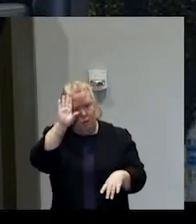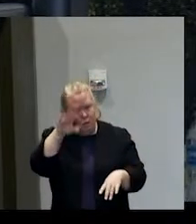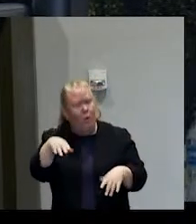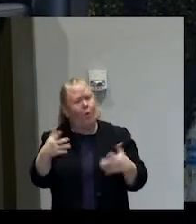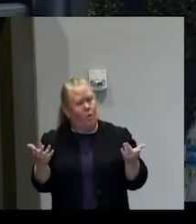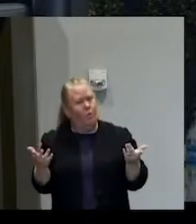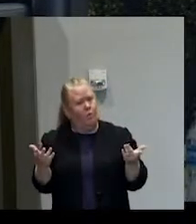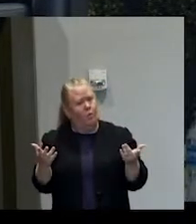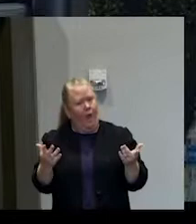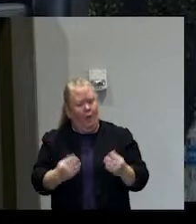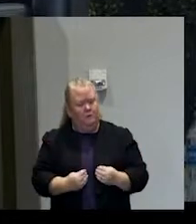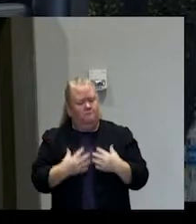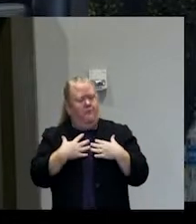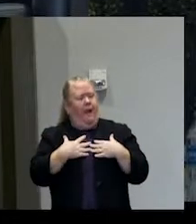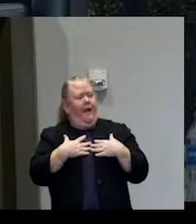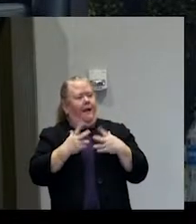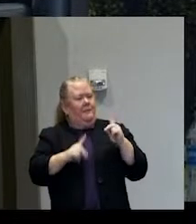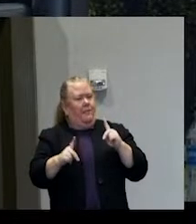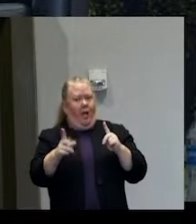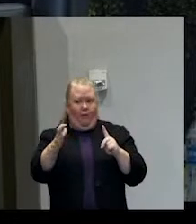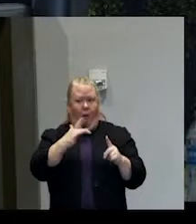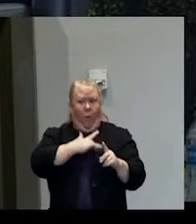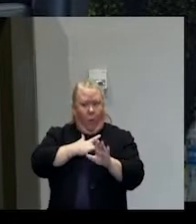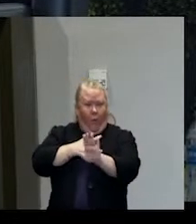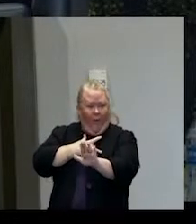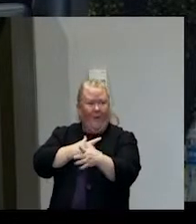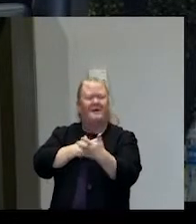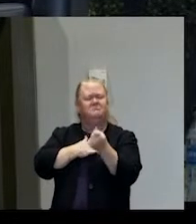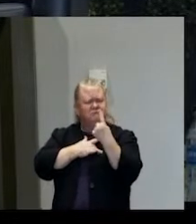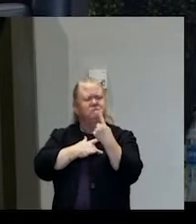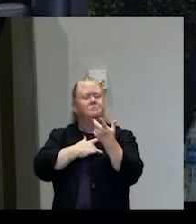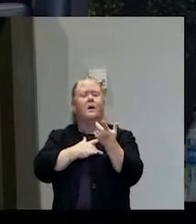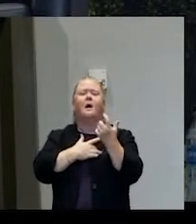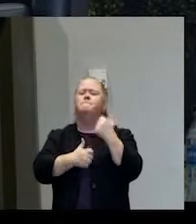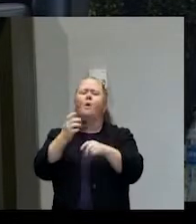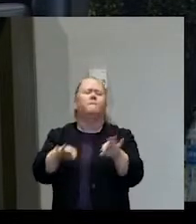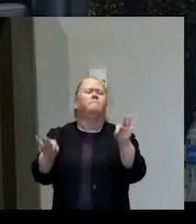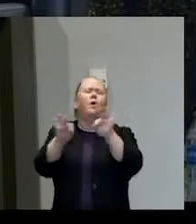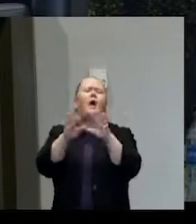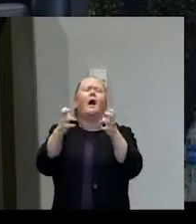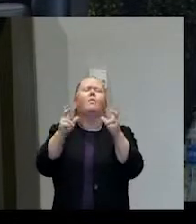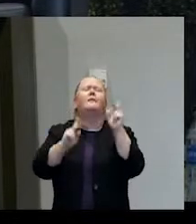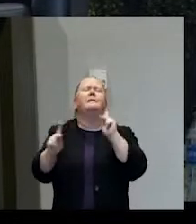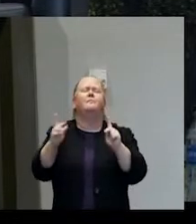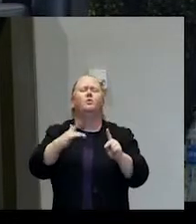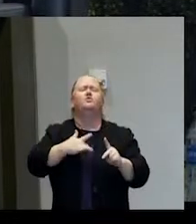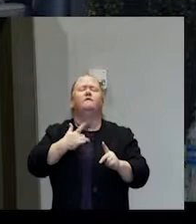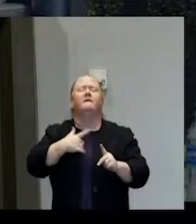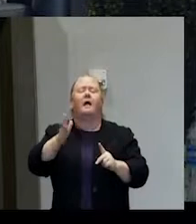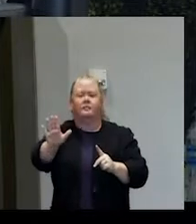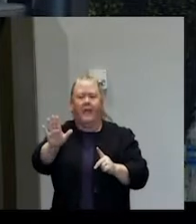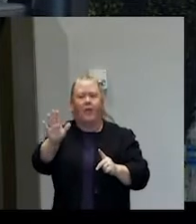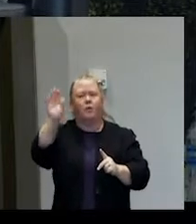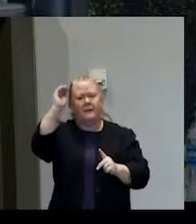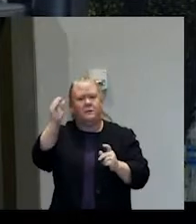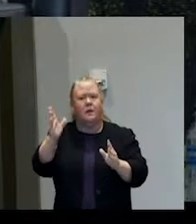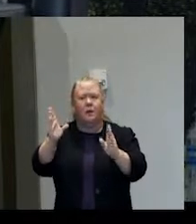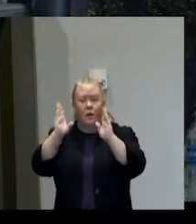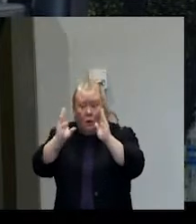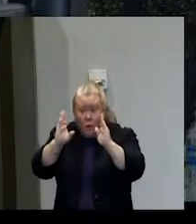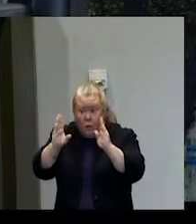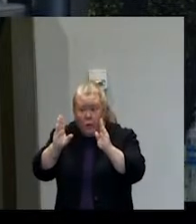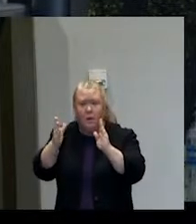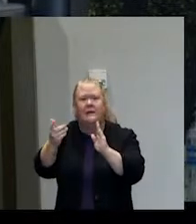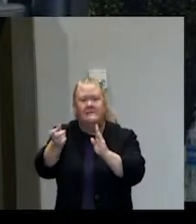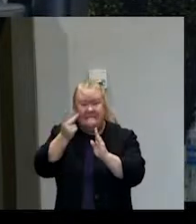to inspire people or to feel like, I think the most important thing is I want people to feel heard. And if I can help people feel heard